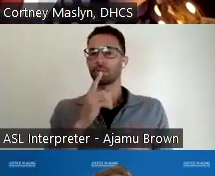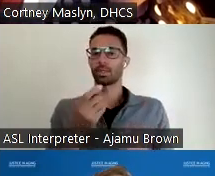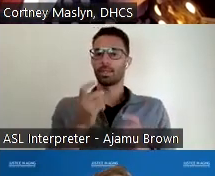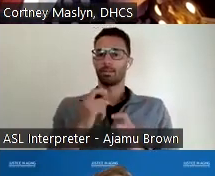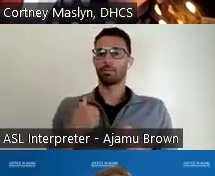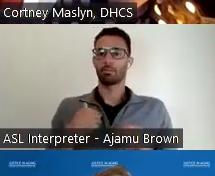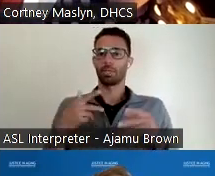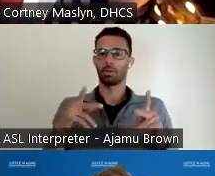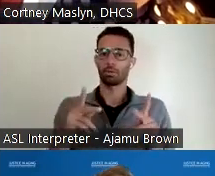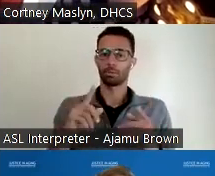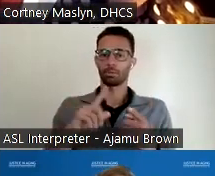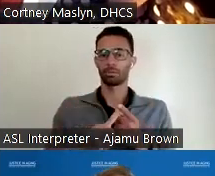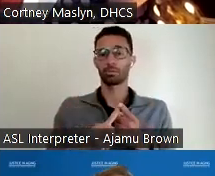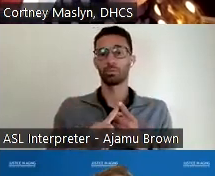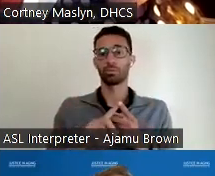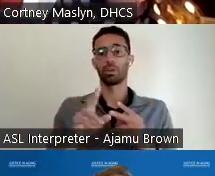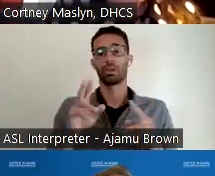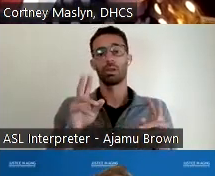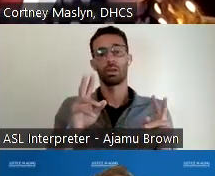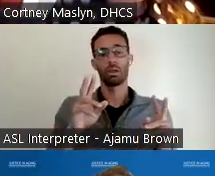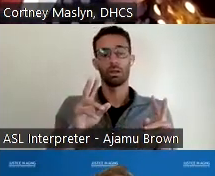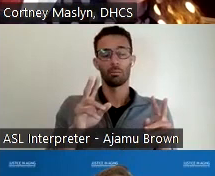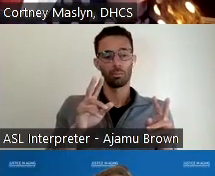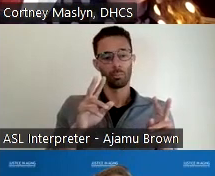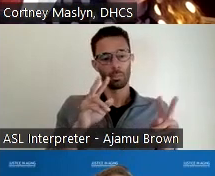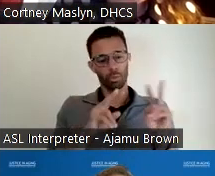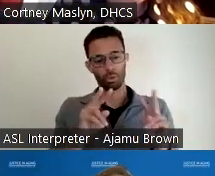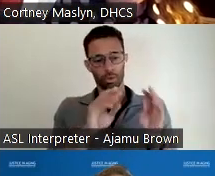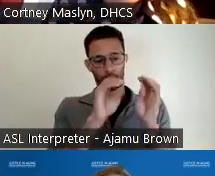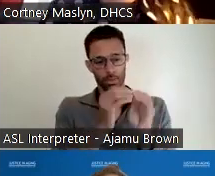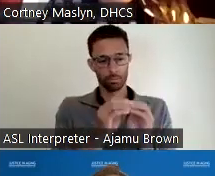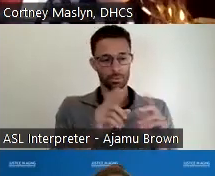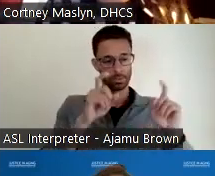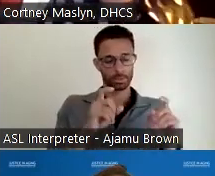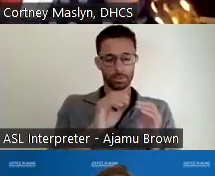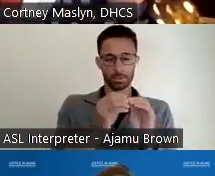to look at and test out all of the different data that's coming out of the